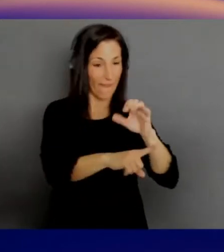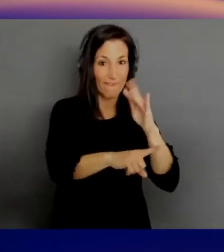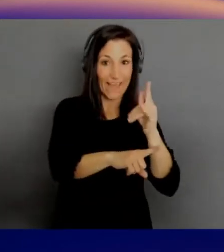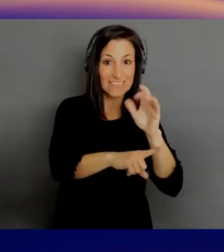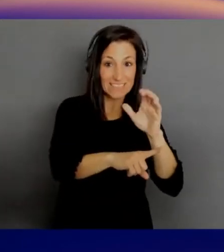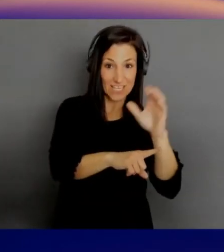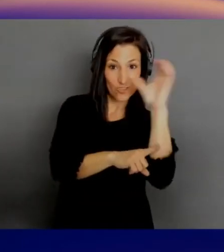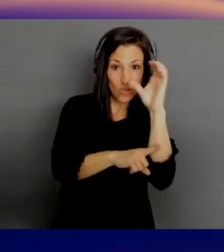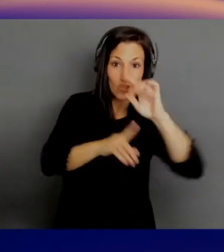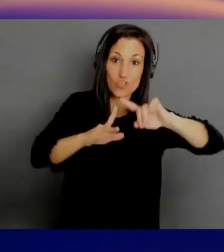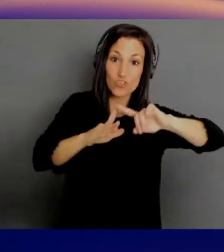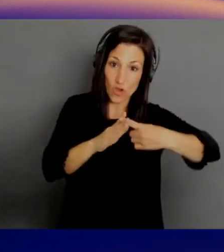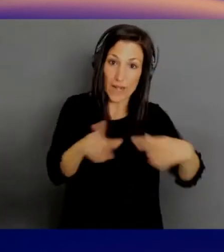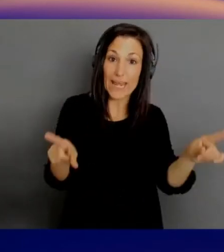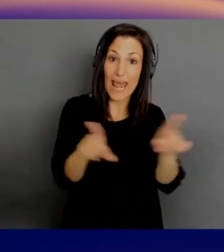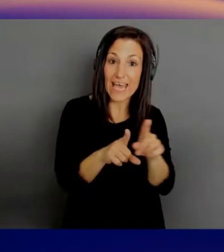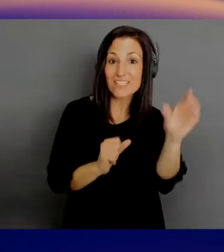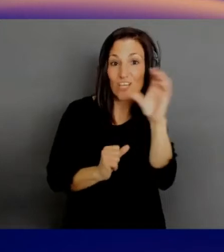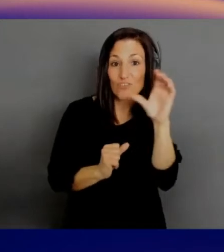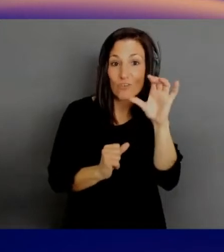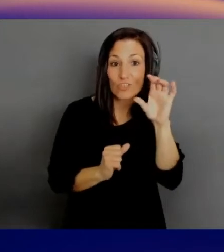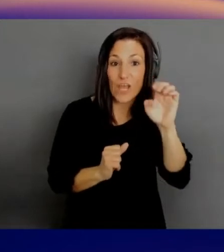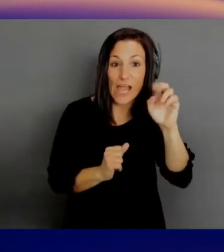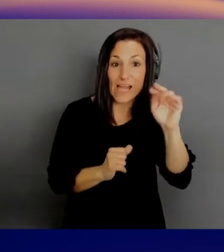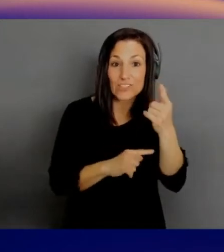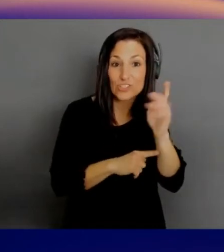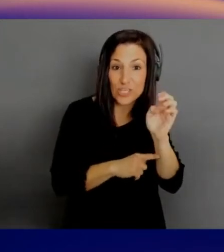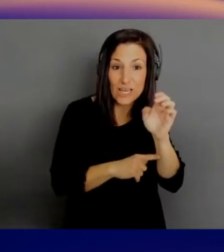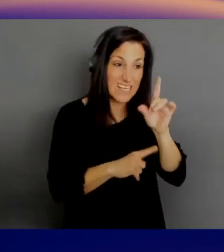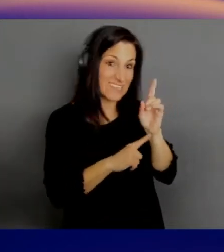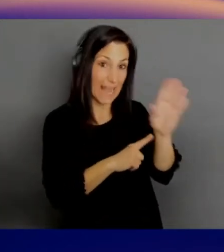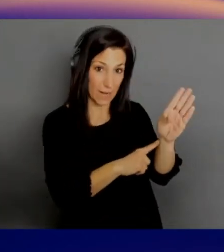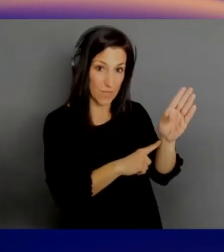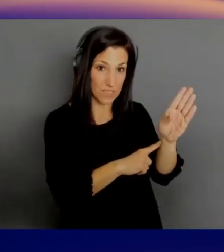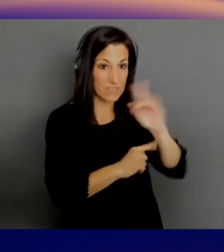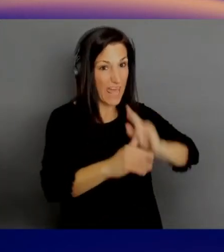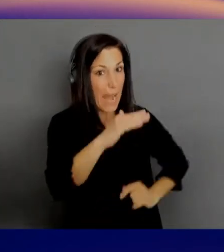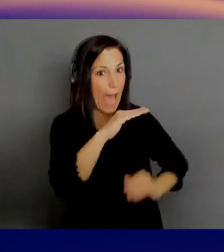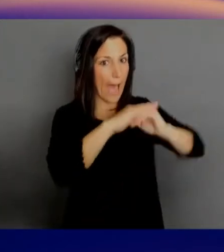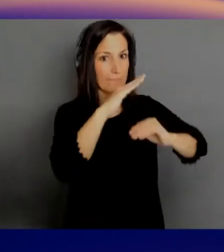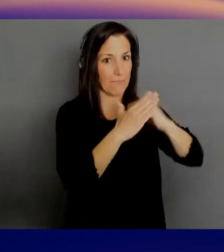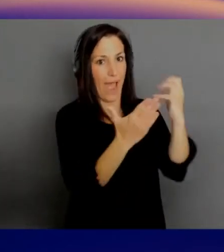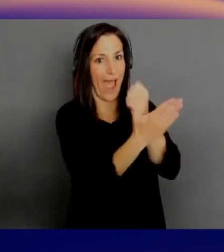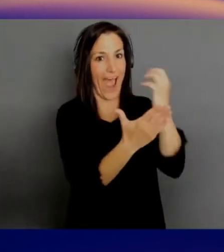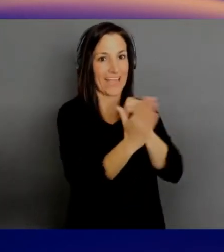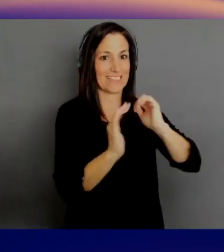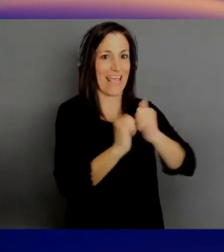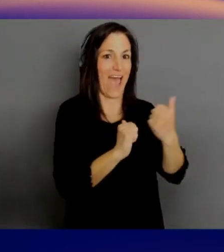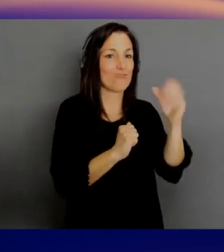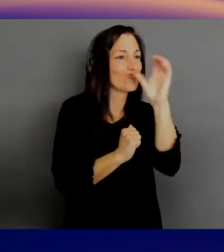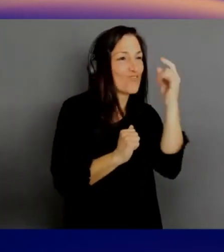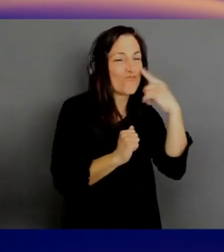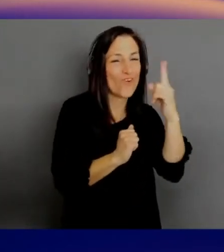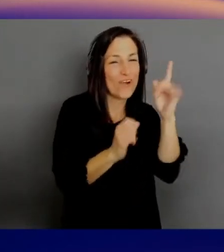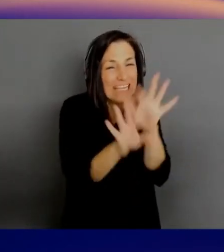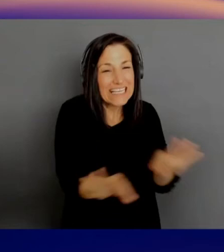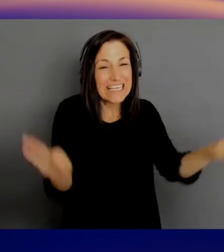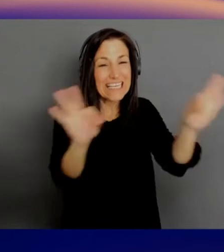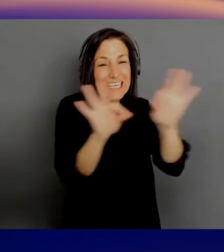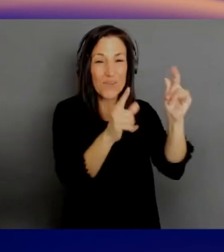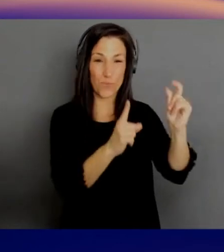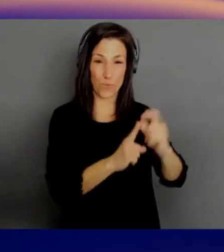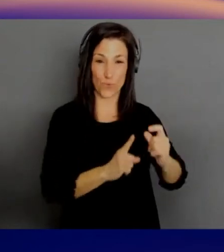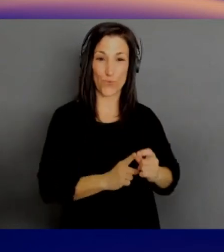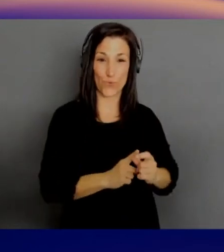engine, basically, a Right. search engine database Yeah. that optimized how to search for keywords, different, it breaks